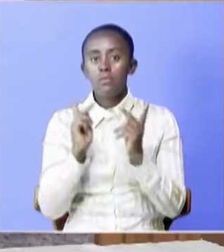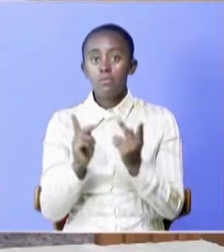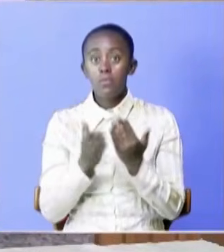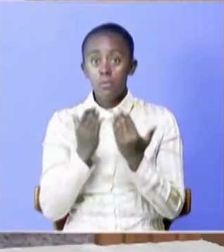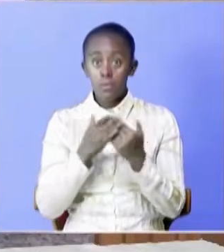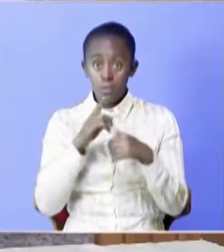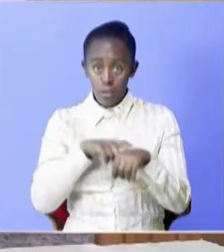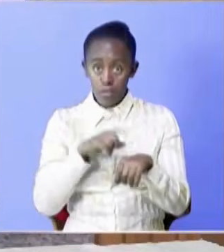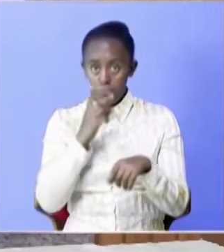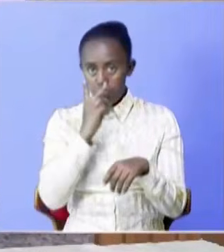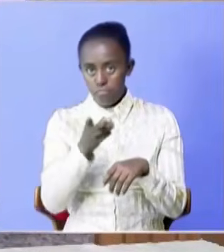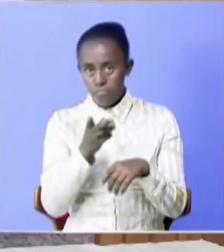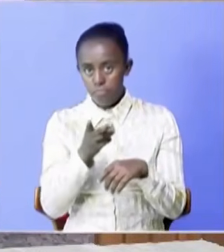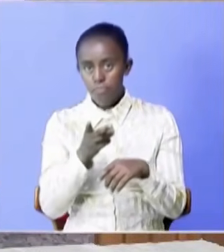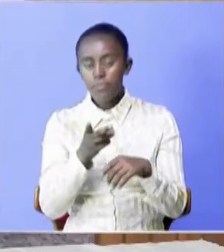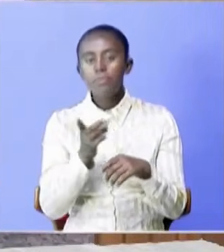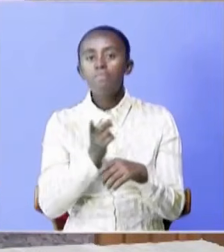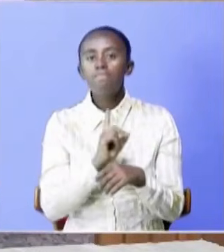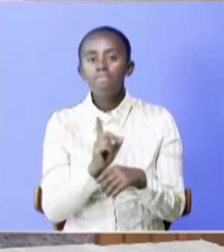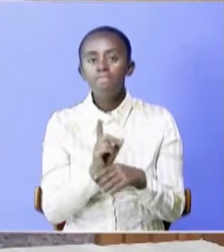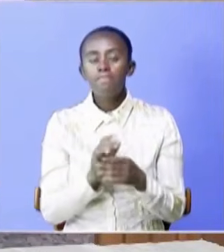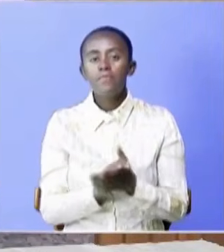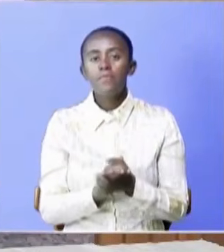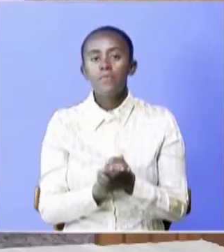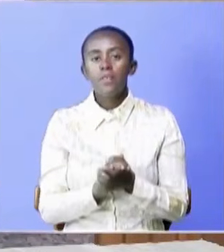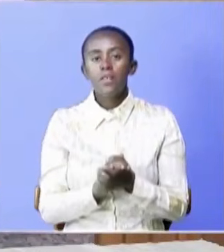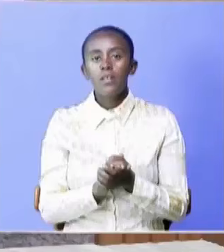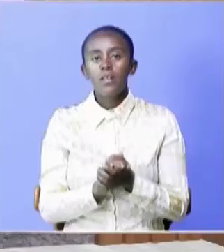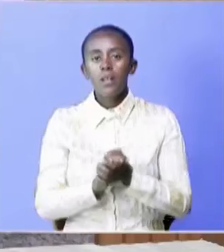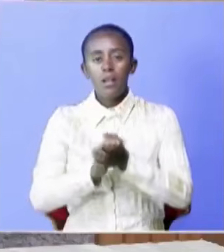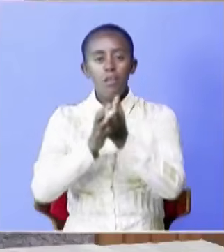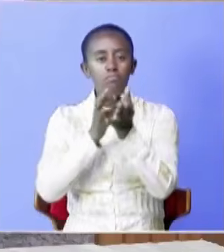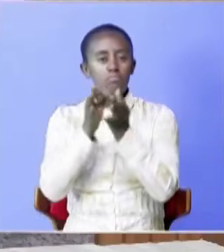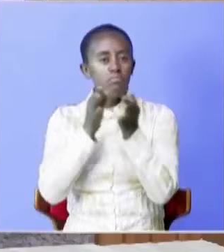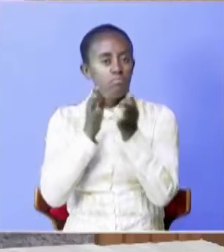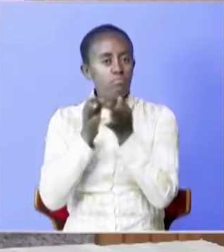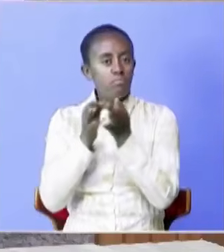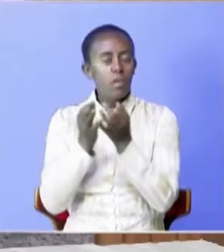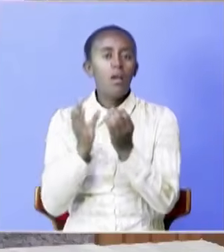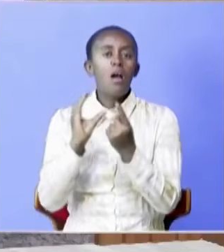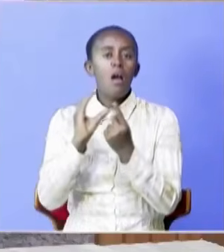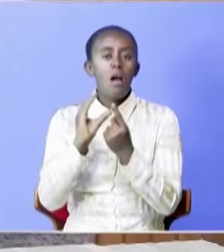the simple present tense, which is to express habitual